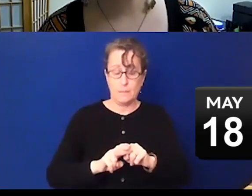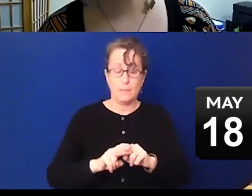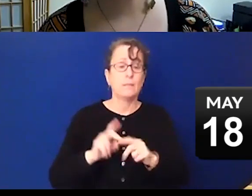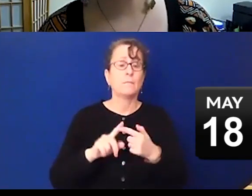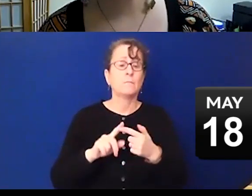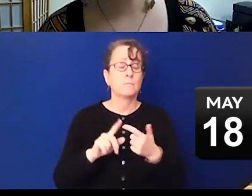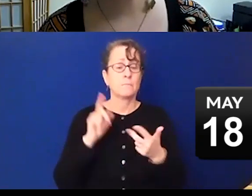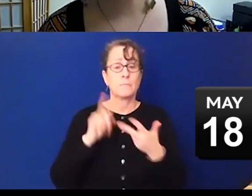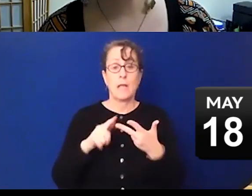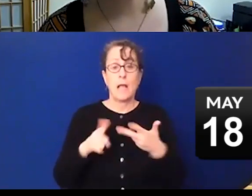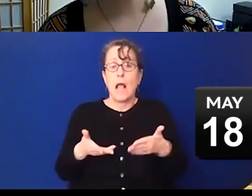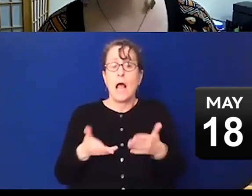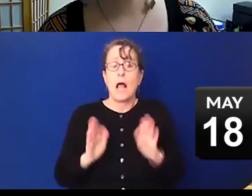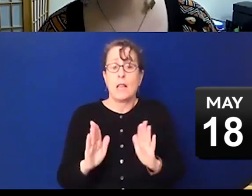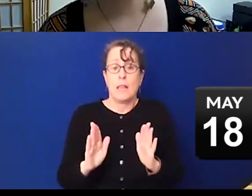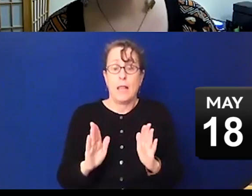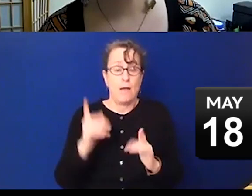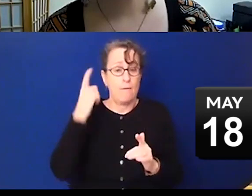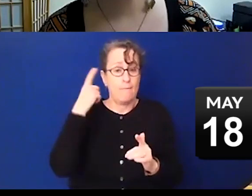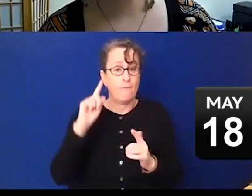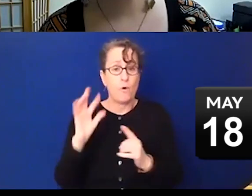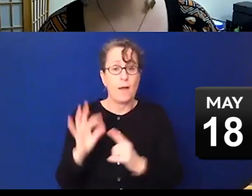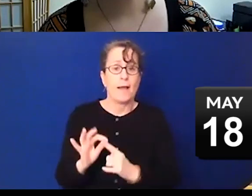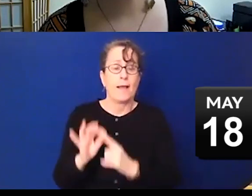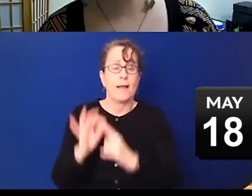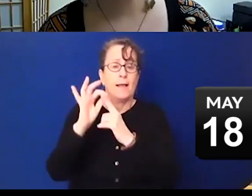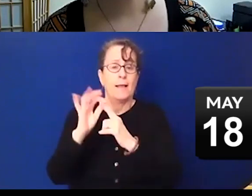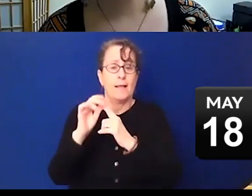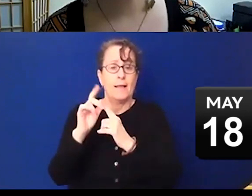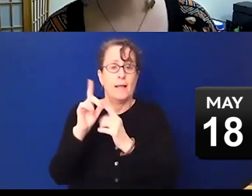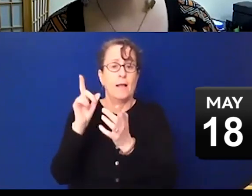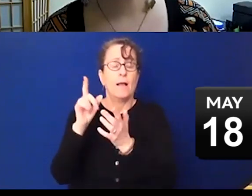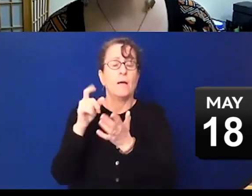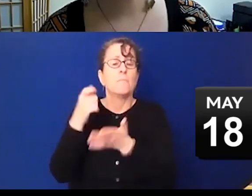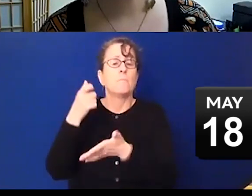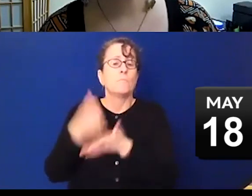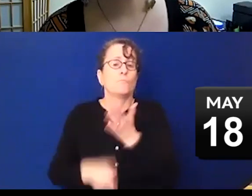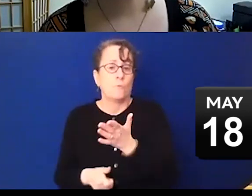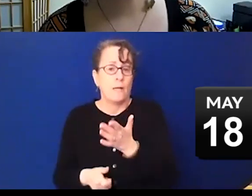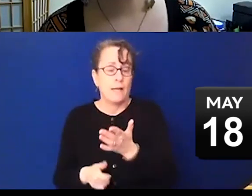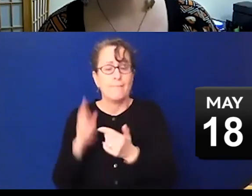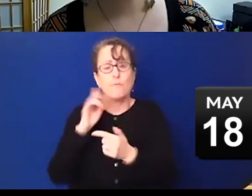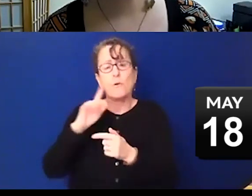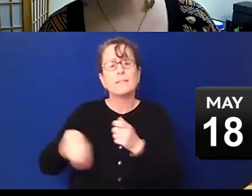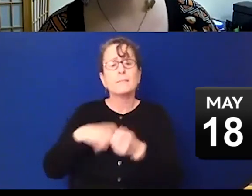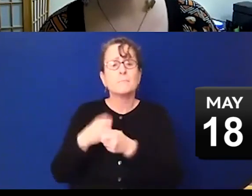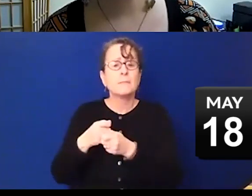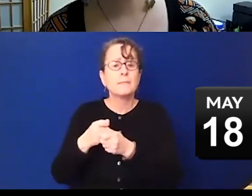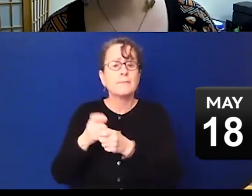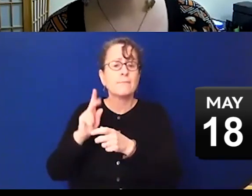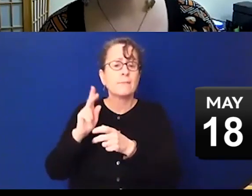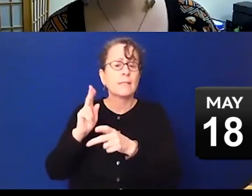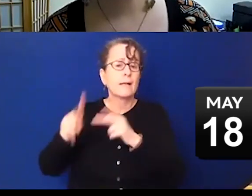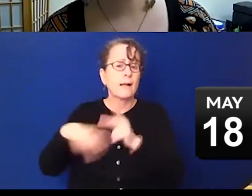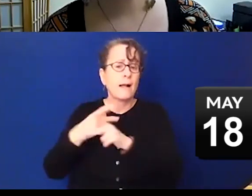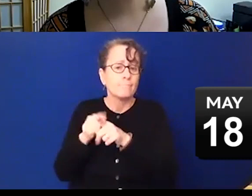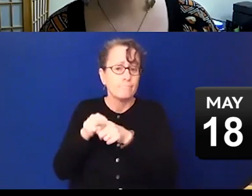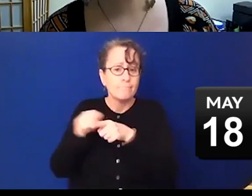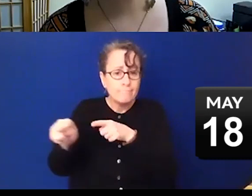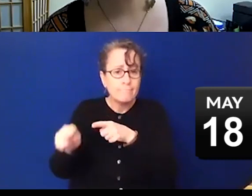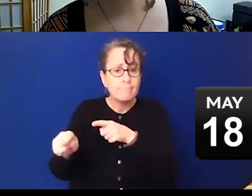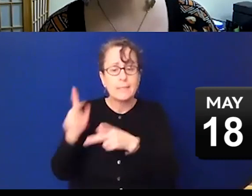for exceptions for particular types of dependent care, and have it